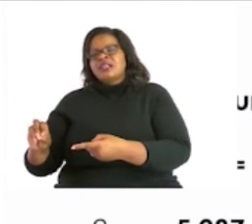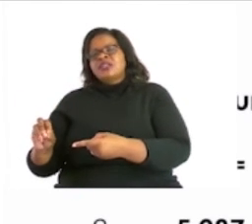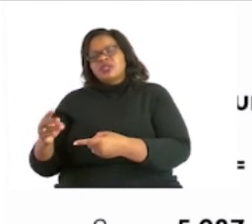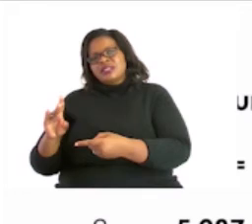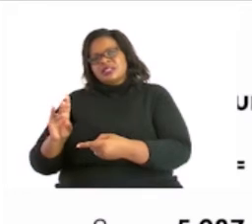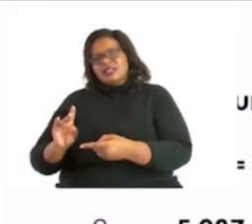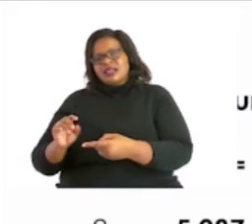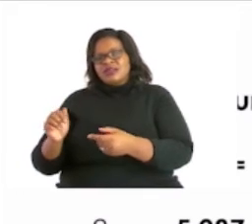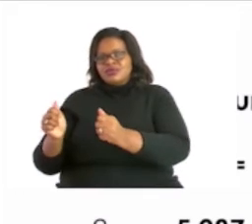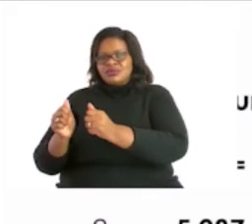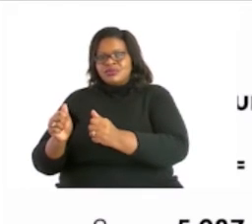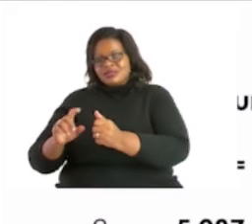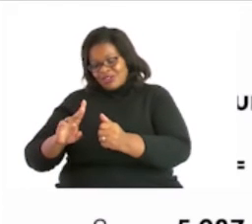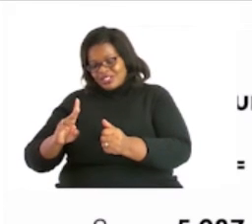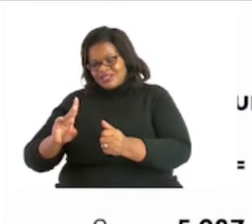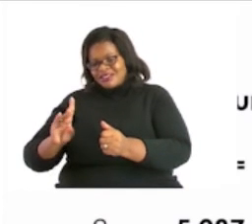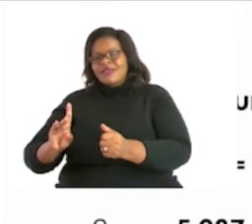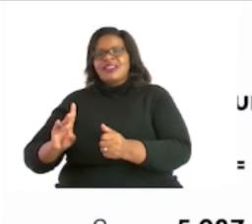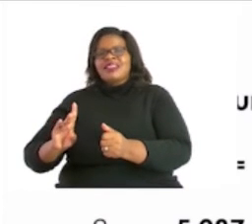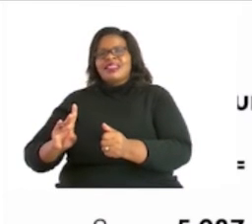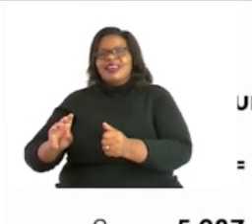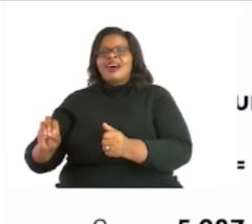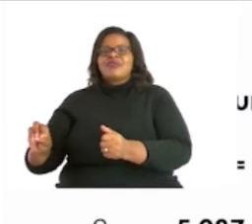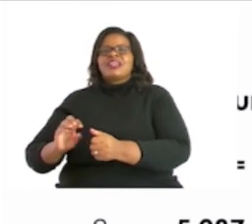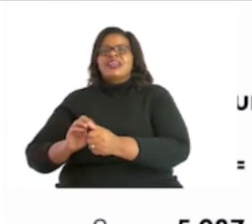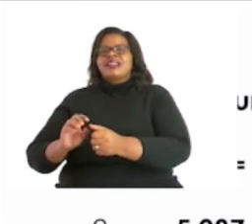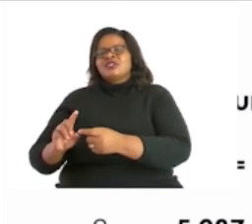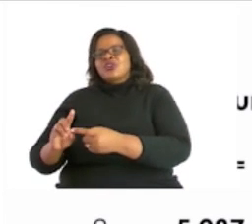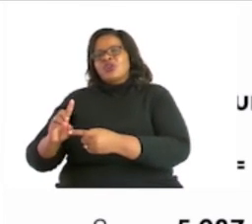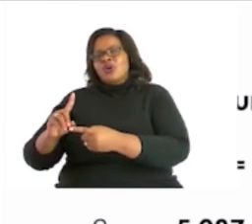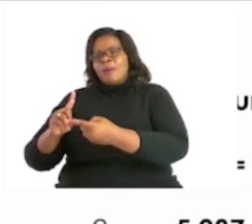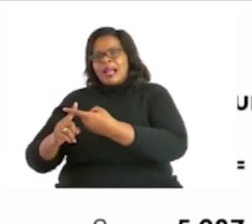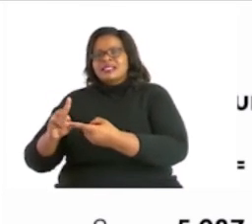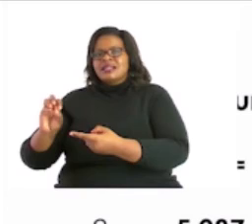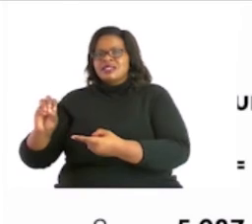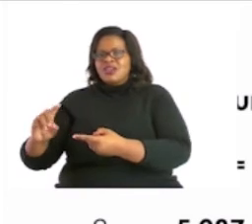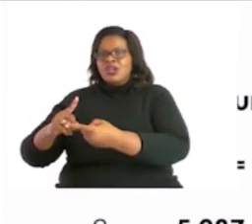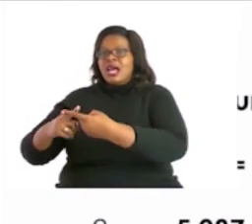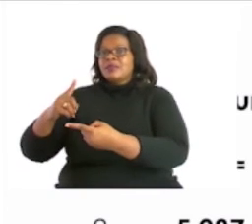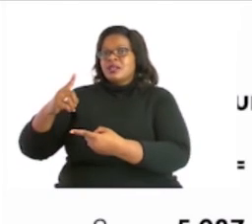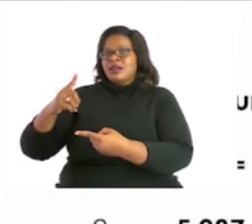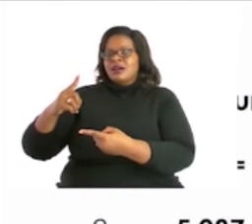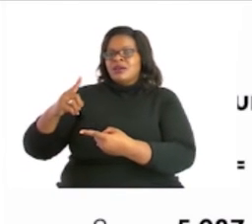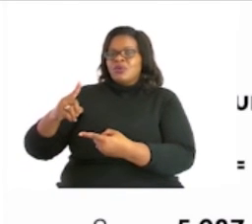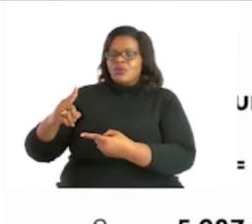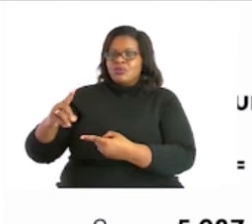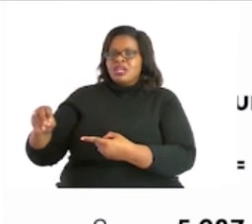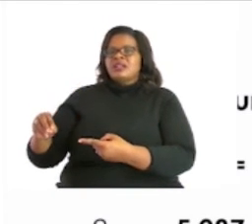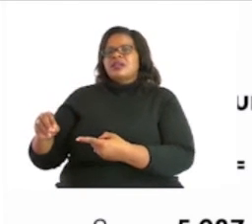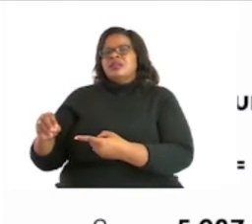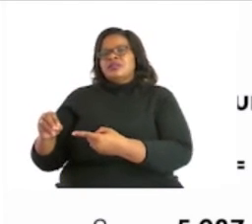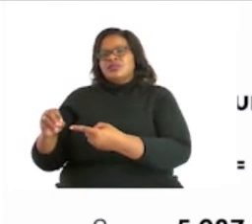700 plus 0 times 10, which is equal to 0, and 4 times 1, which is equal